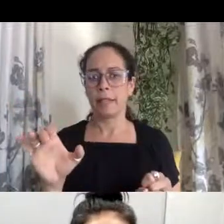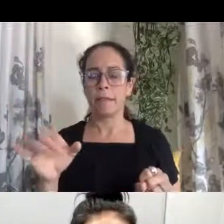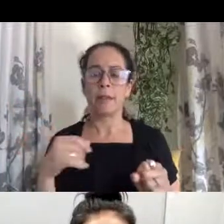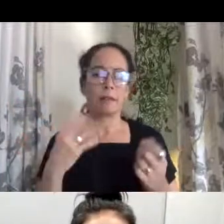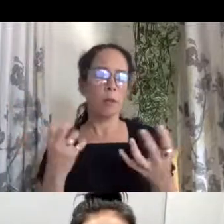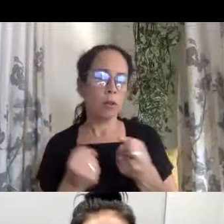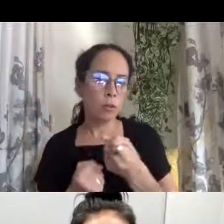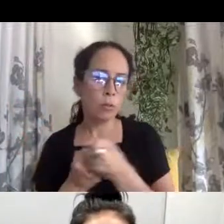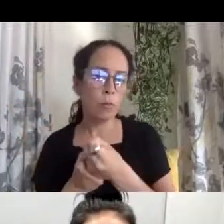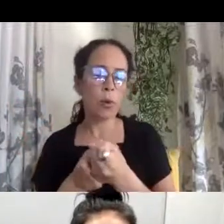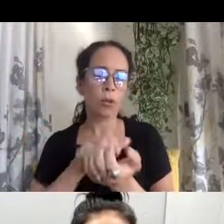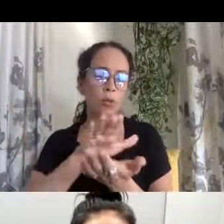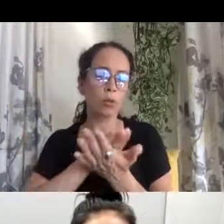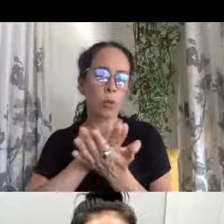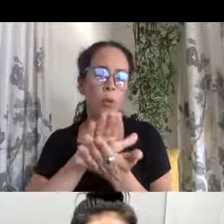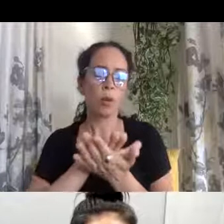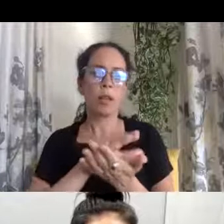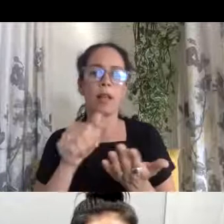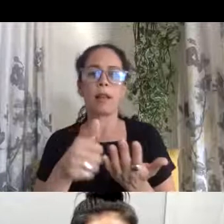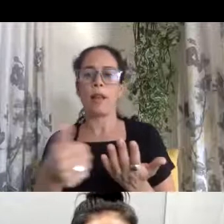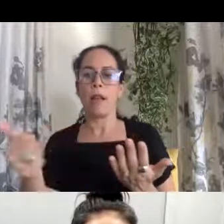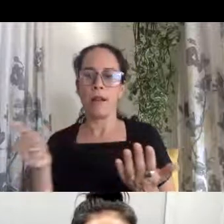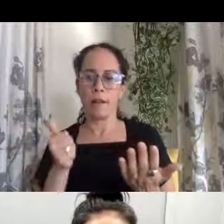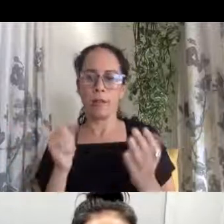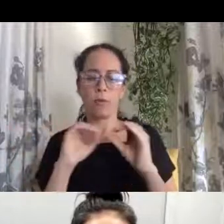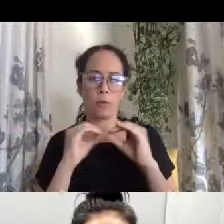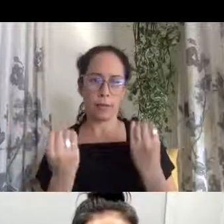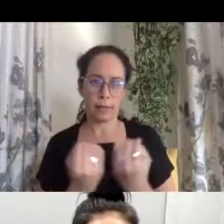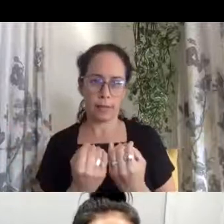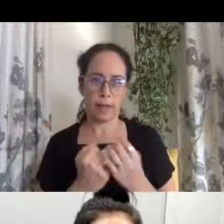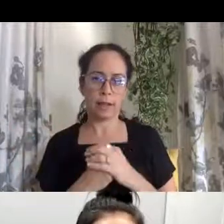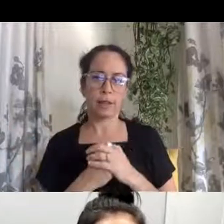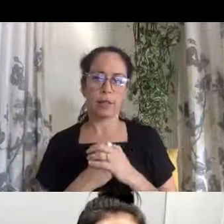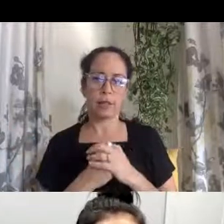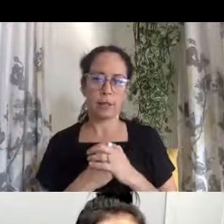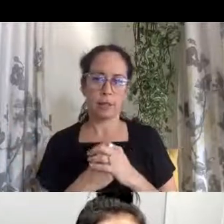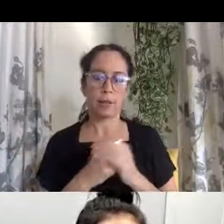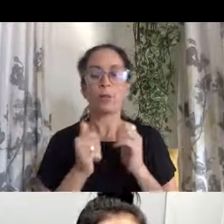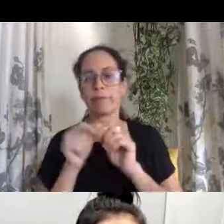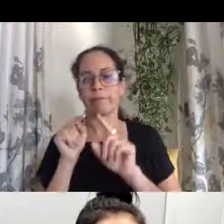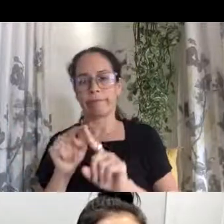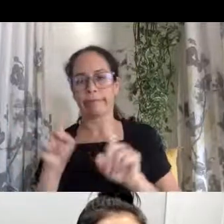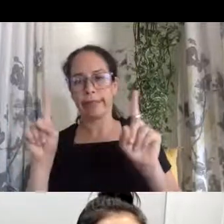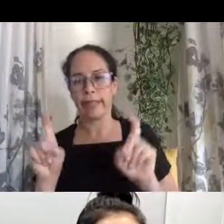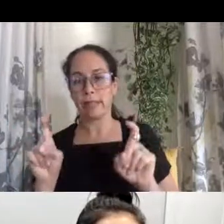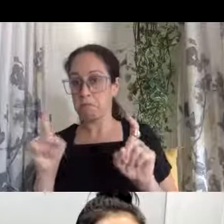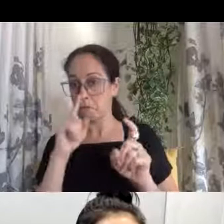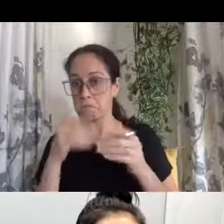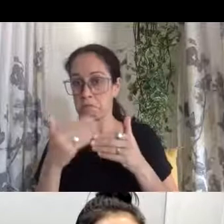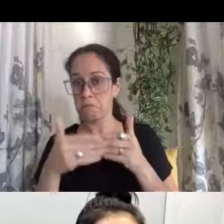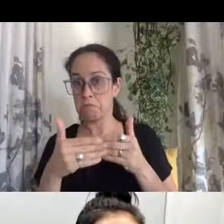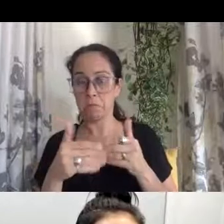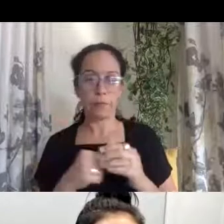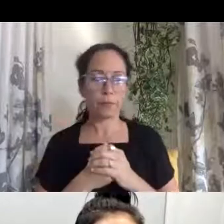supporting schools and other type of organizations with testing. Go ahead and move on to the next